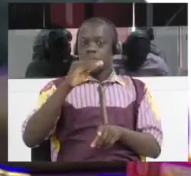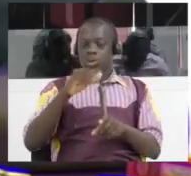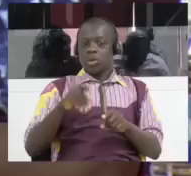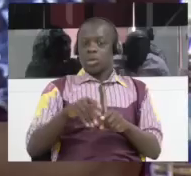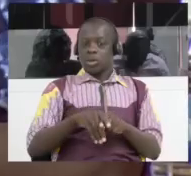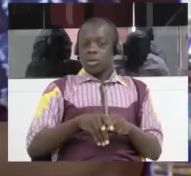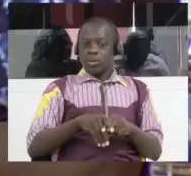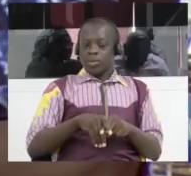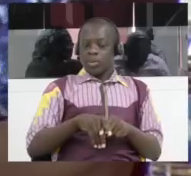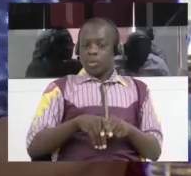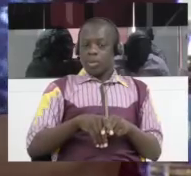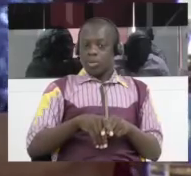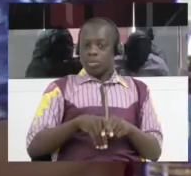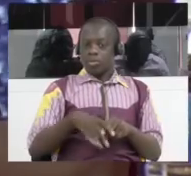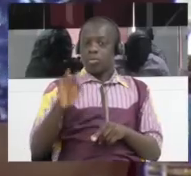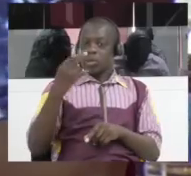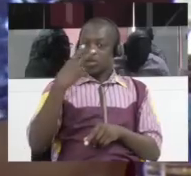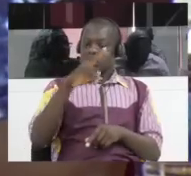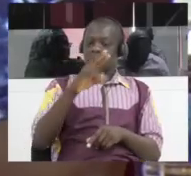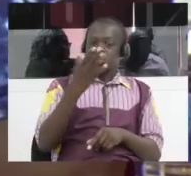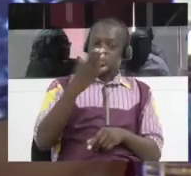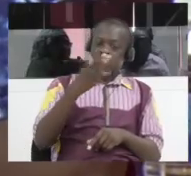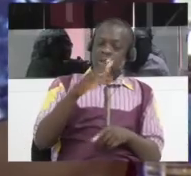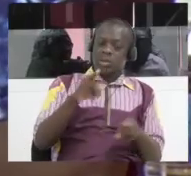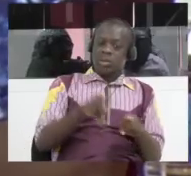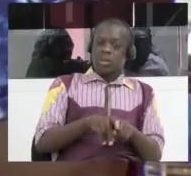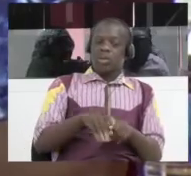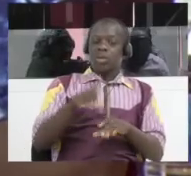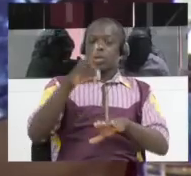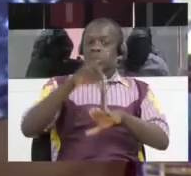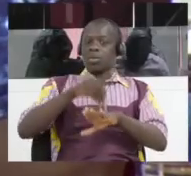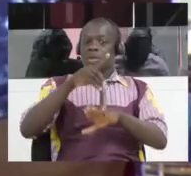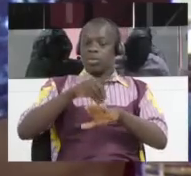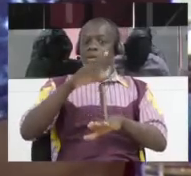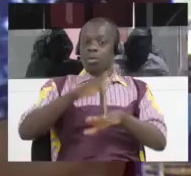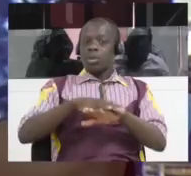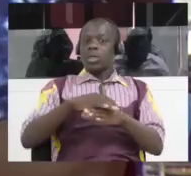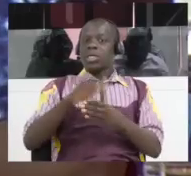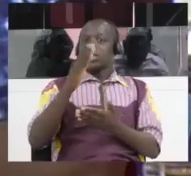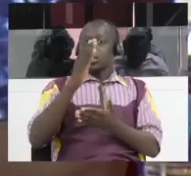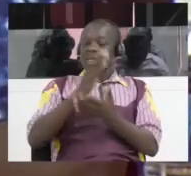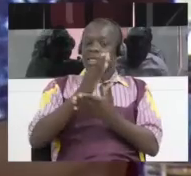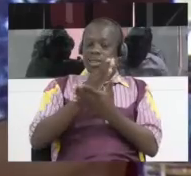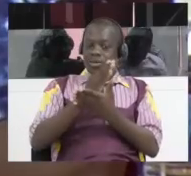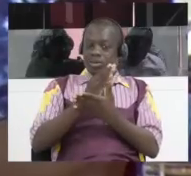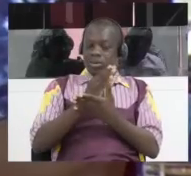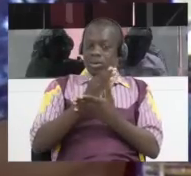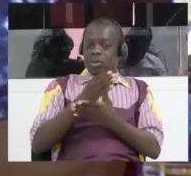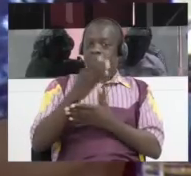adjudicate. And if it is found to be something objective and based on concrete